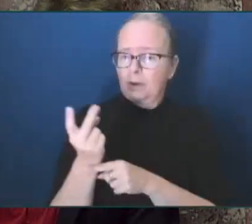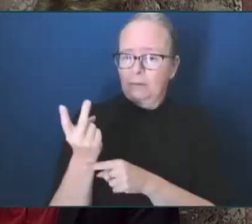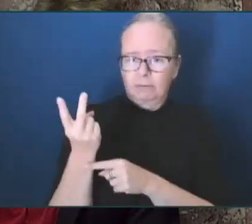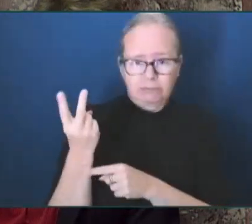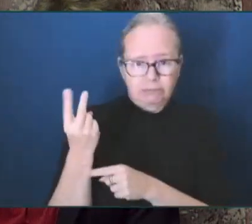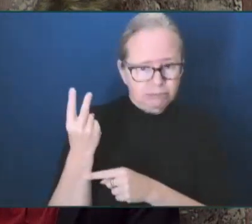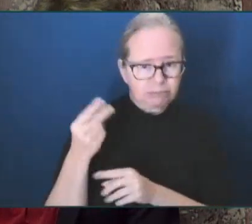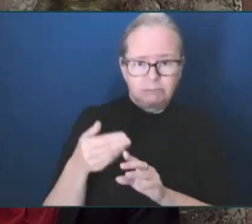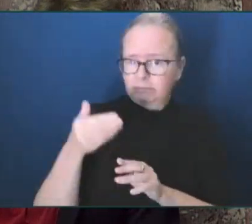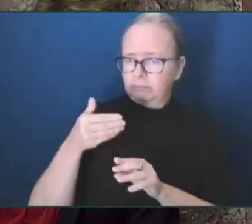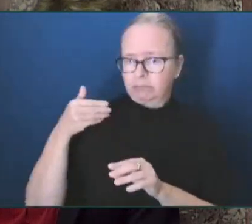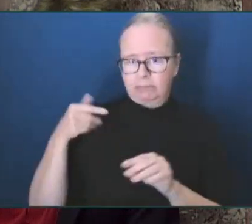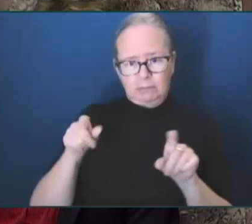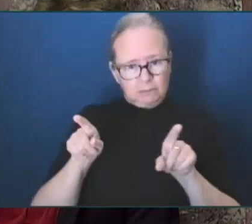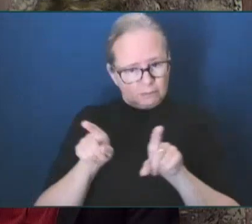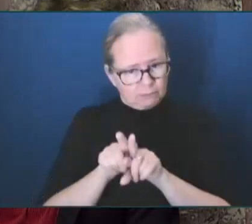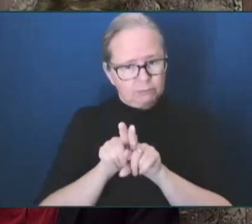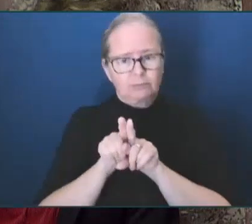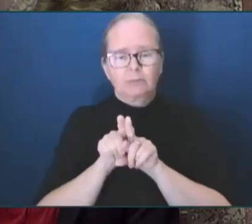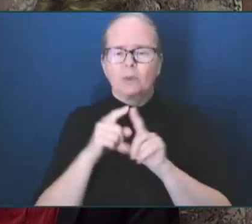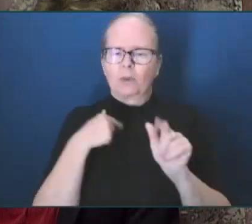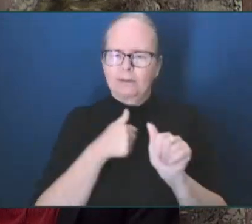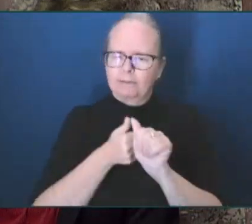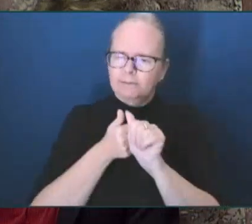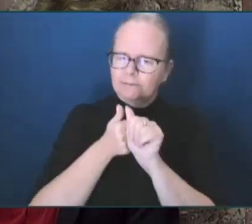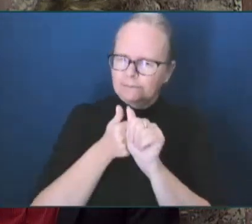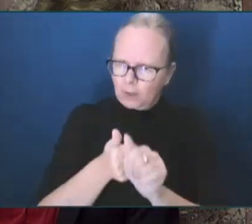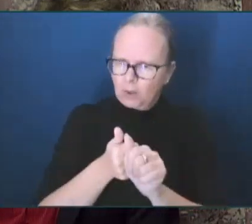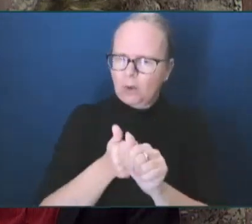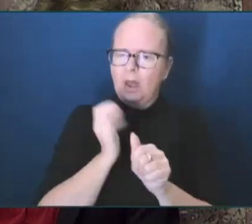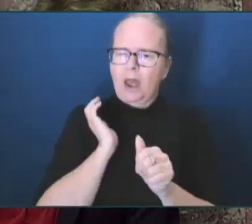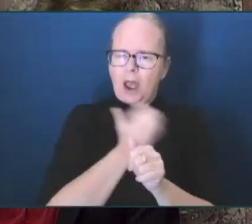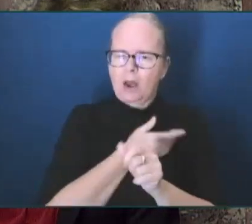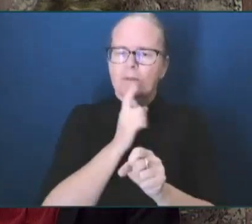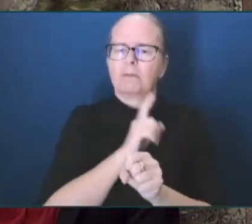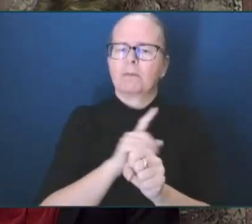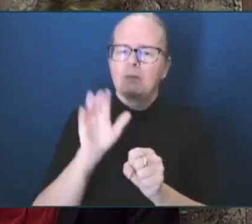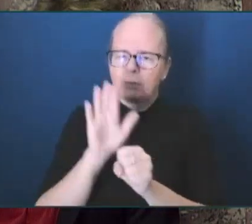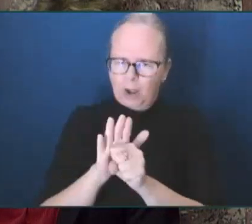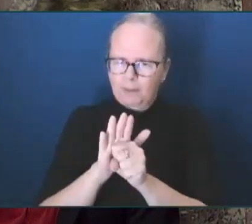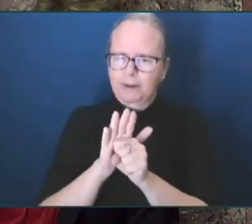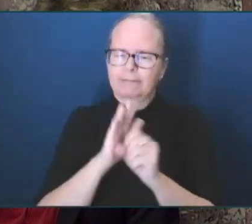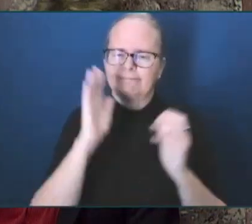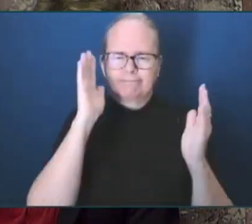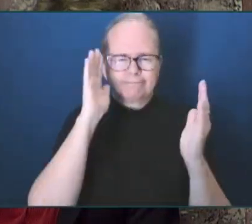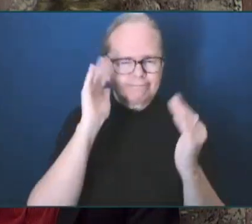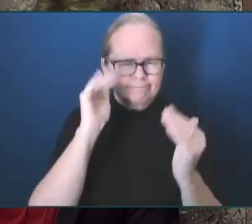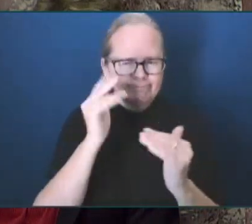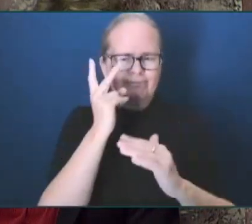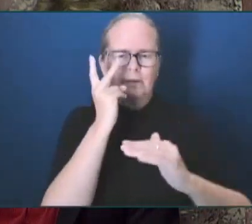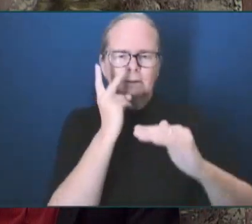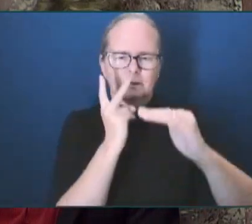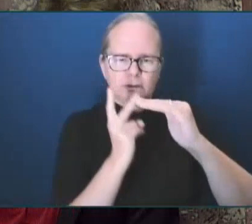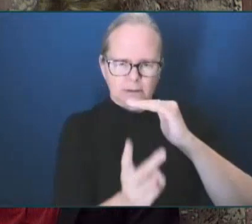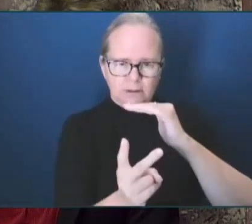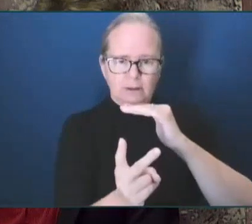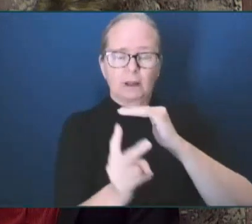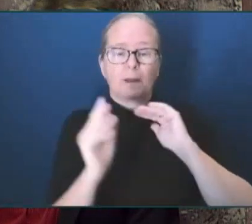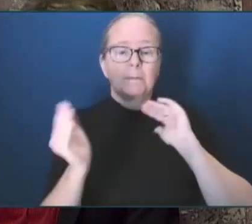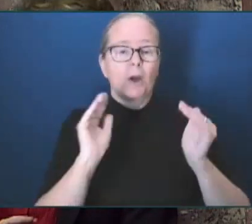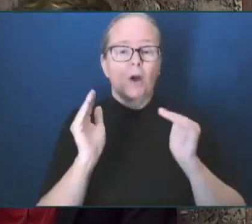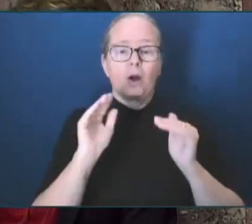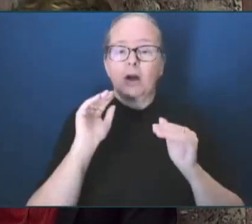those expectations with, I think, some of the best responses to the pandemic in the world, and we're going to continue to do it this year.